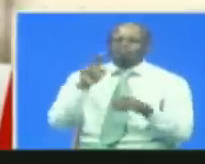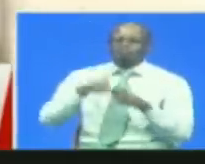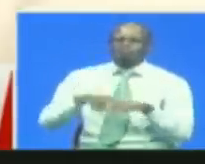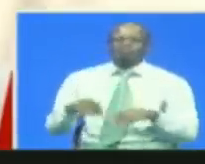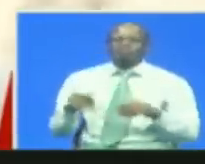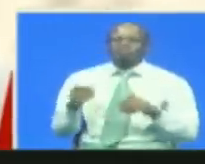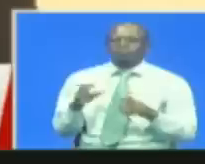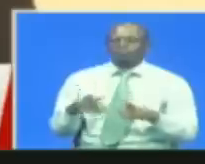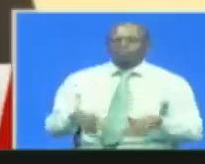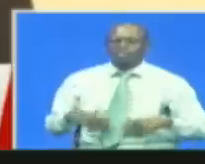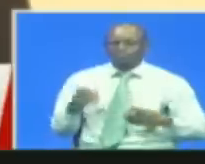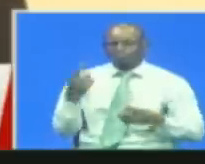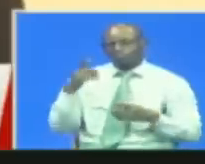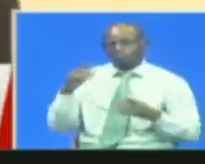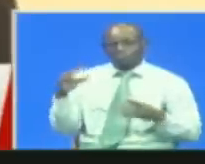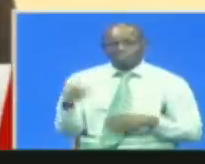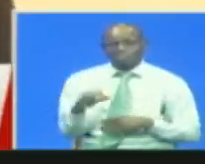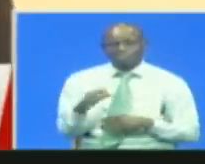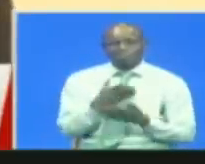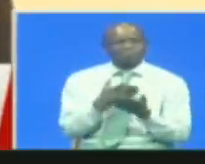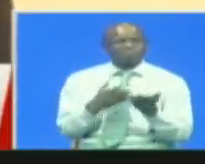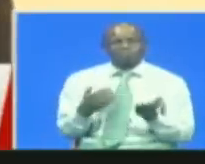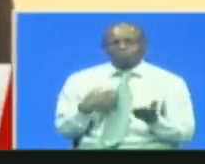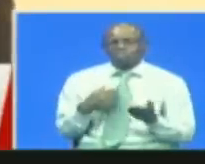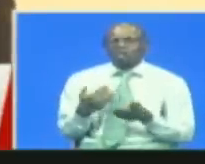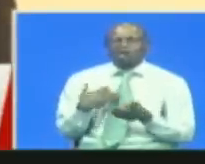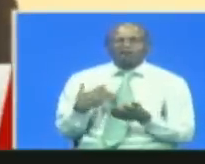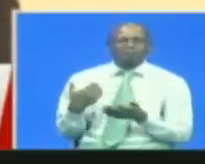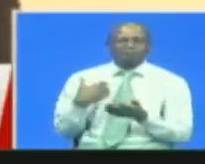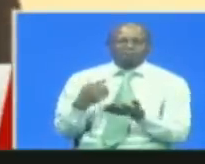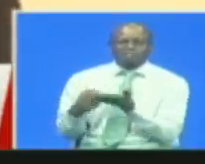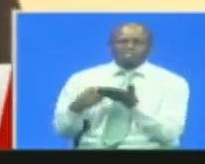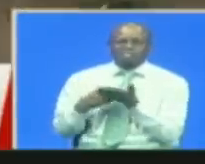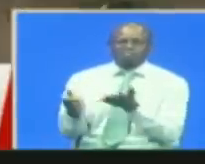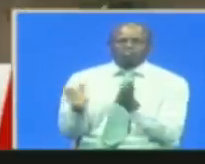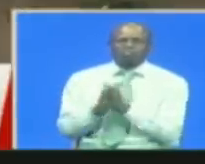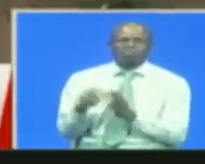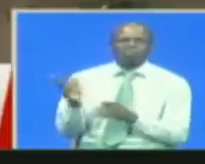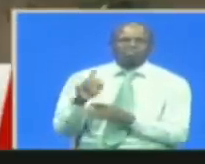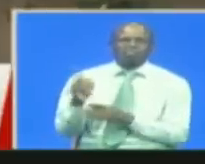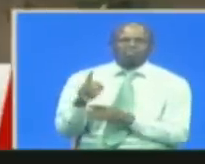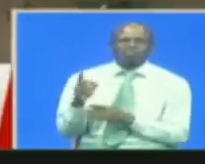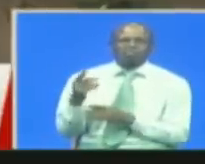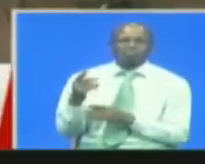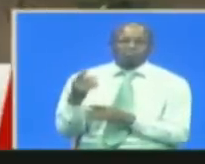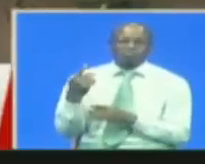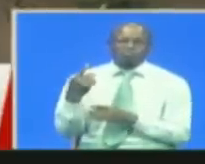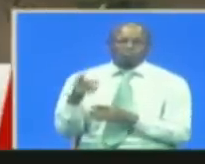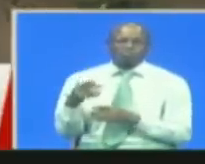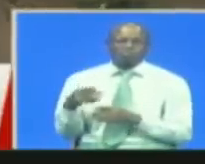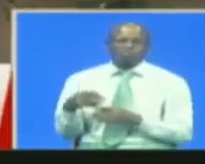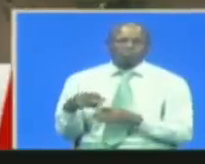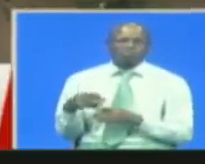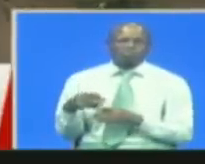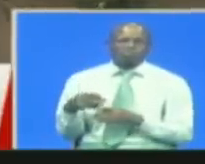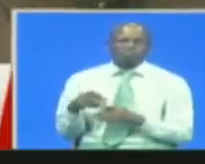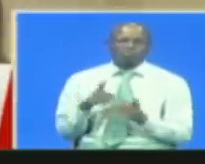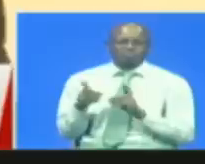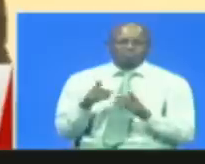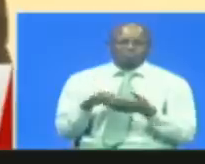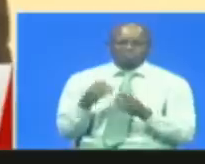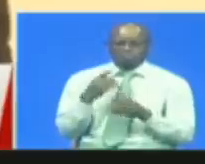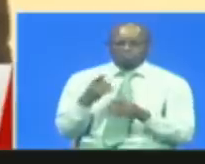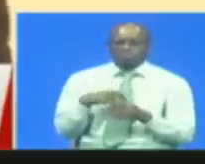of residents. I was having a discussion with the Ministry of Health, and they were telling us that in the recent